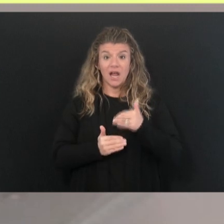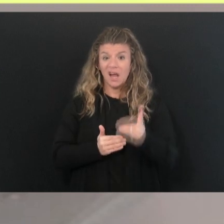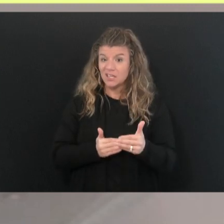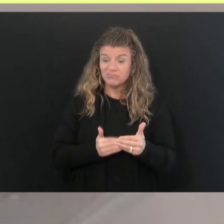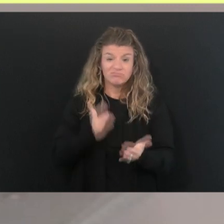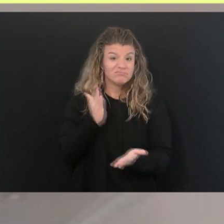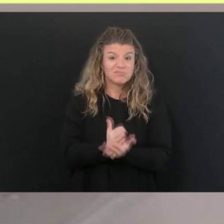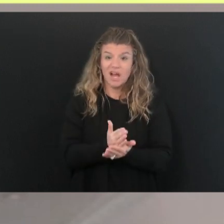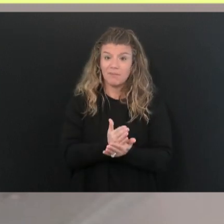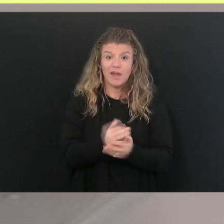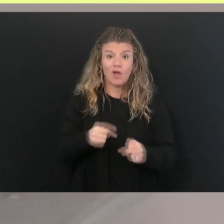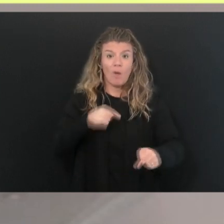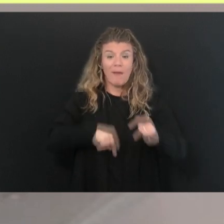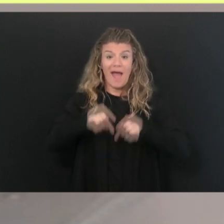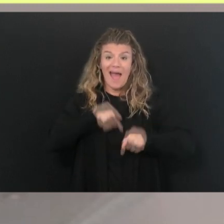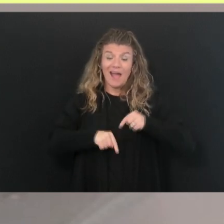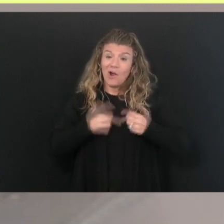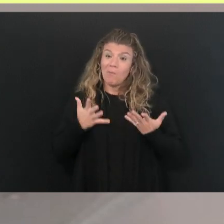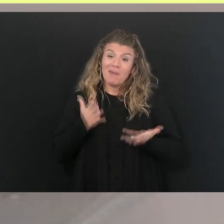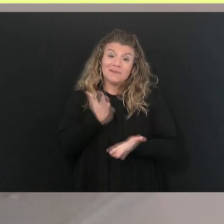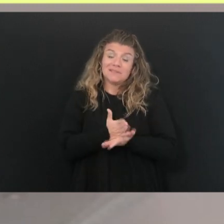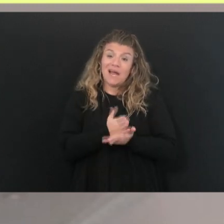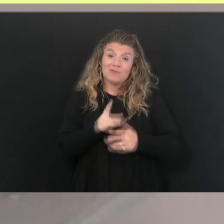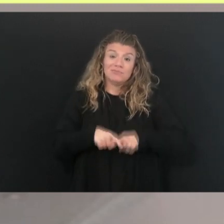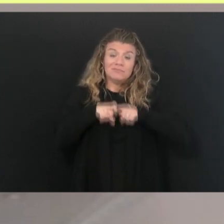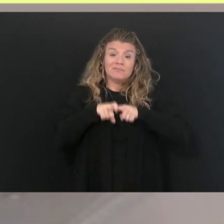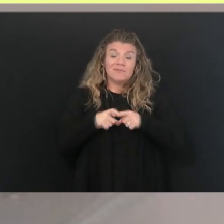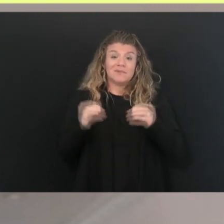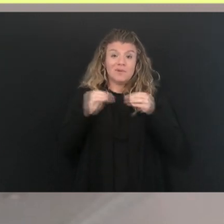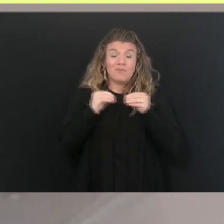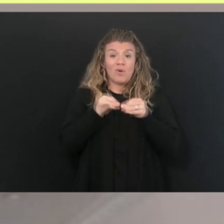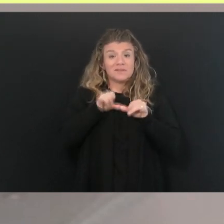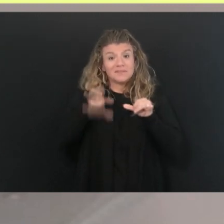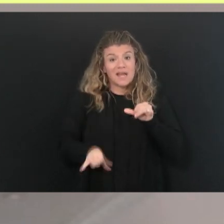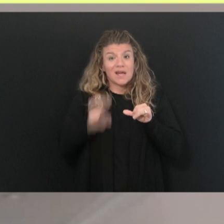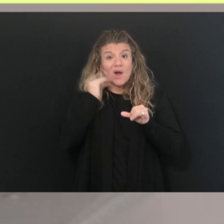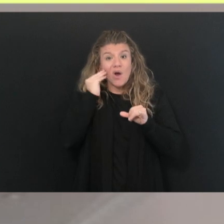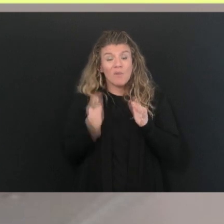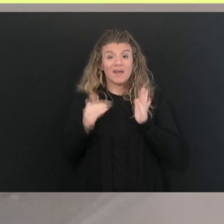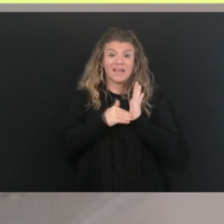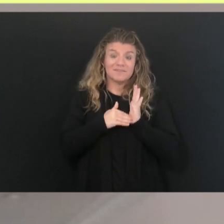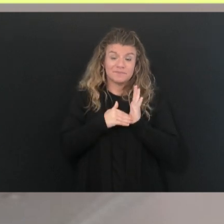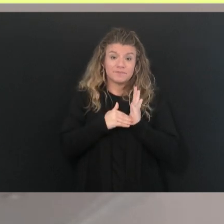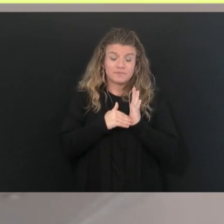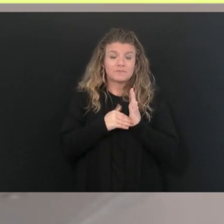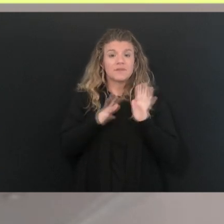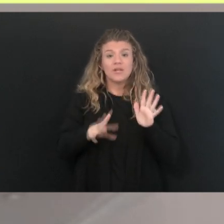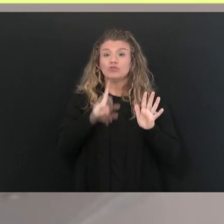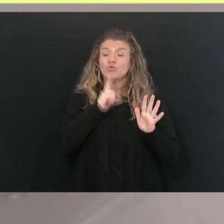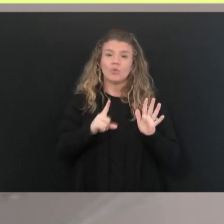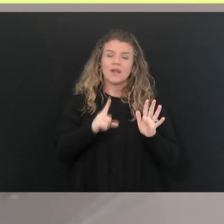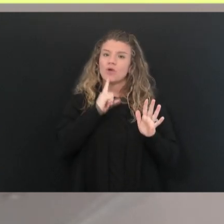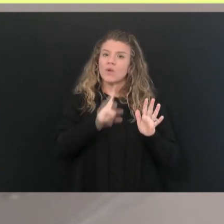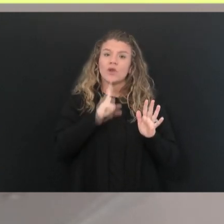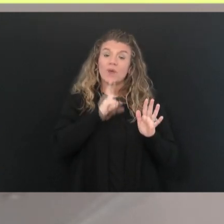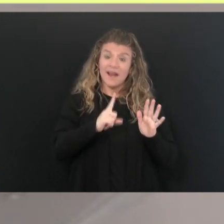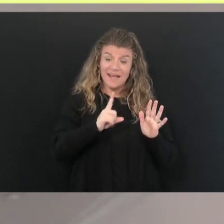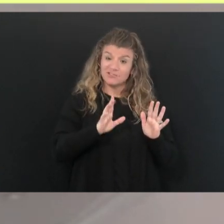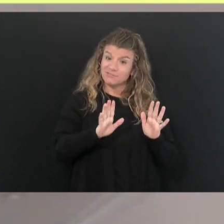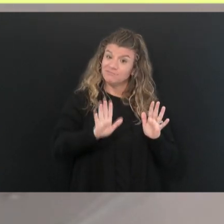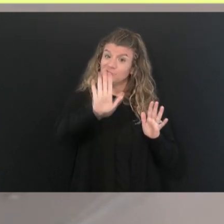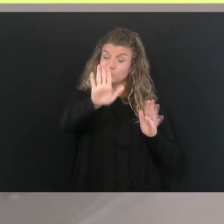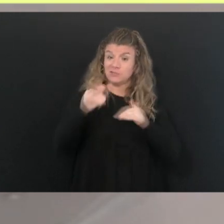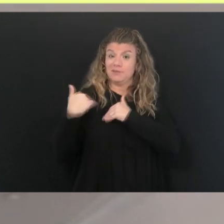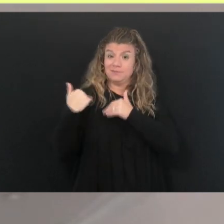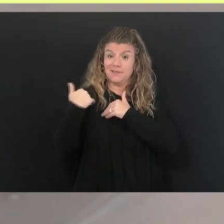the dance floor and go back to a more stay-at-home kind of approach. So it really is in your hands, West